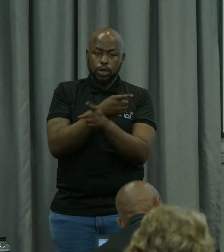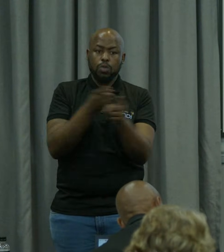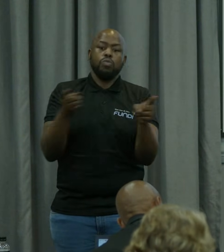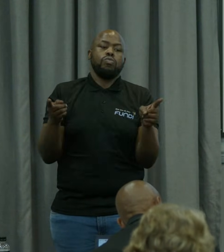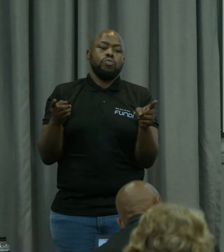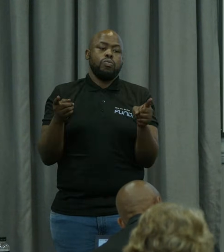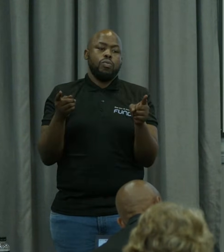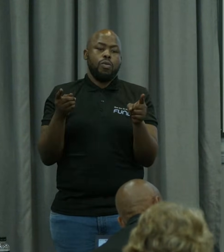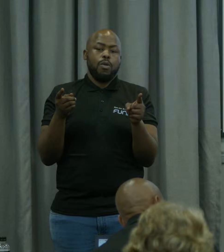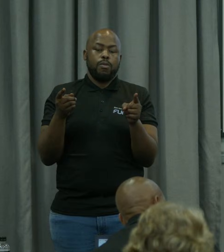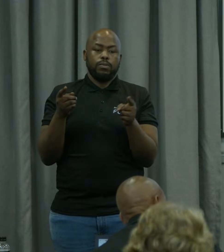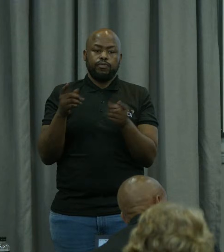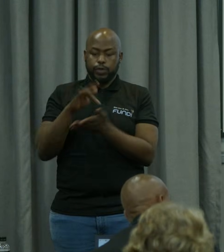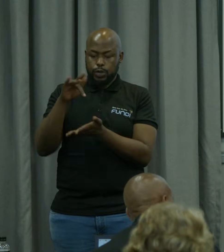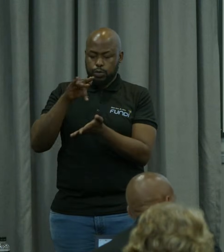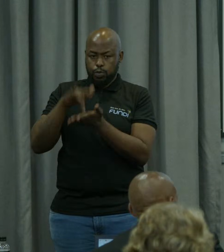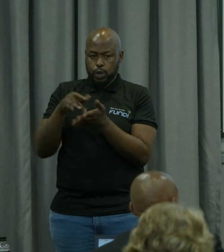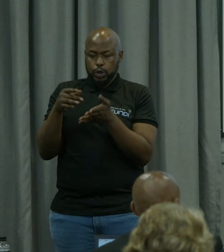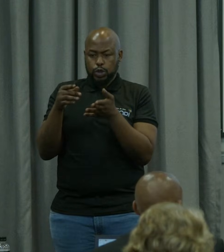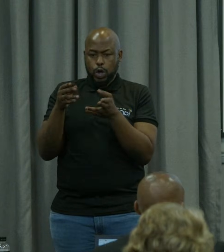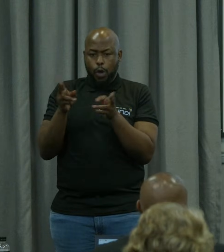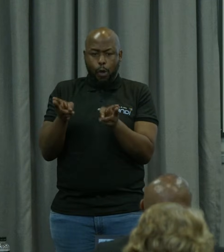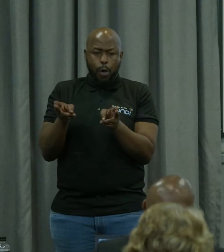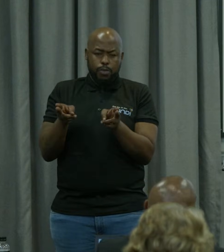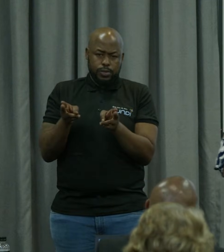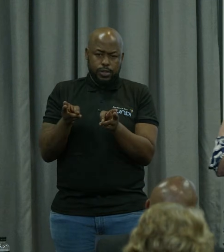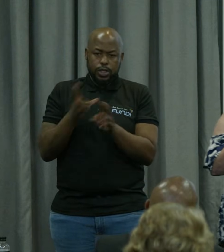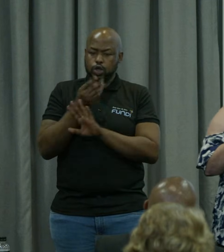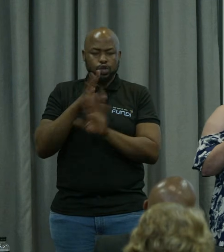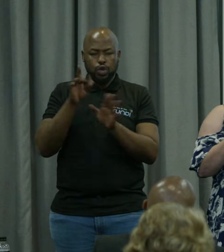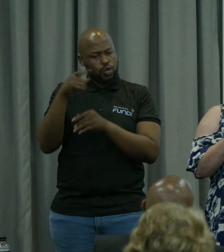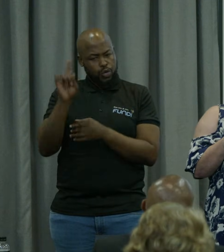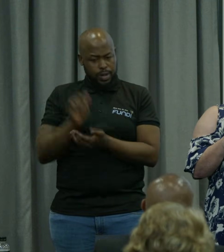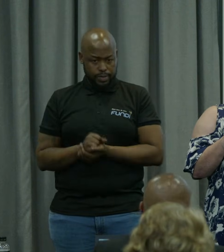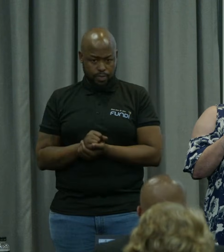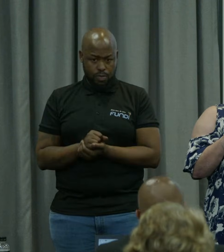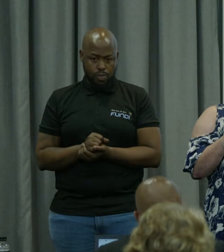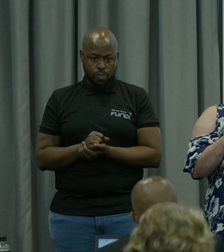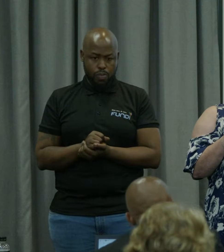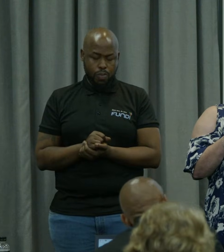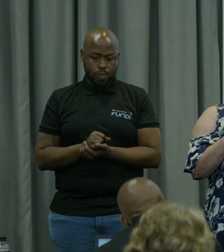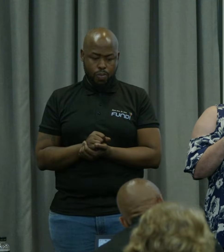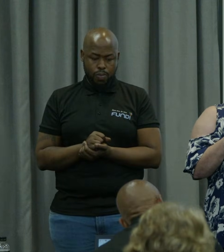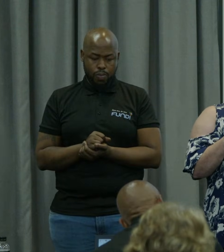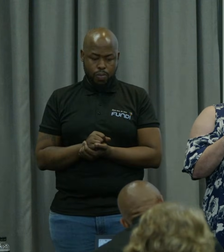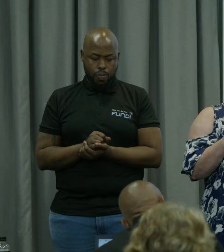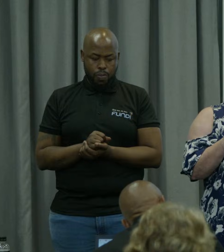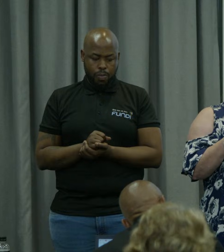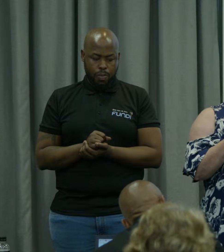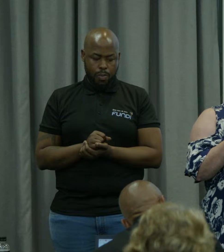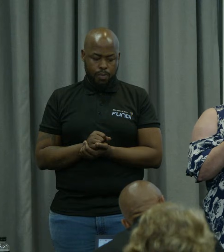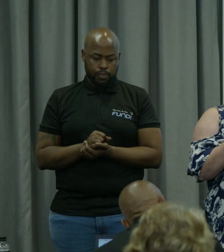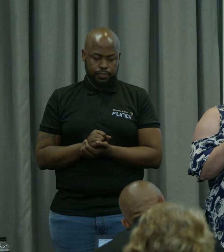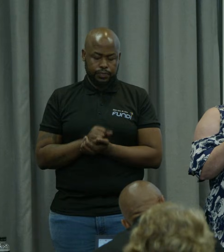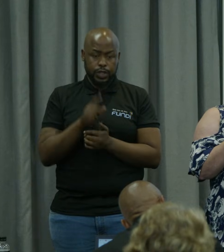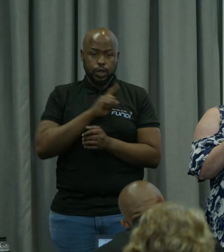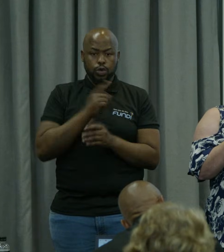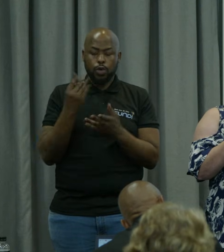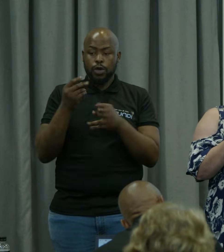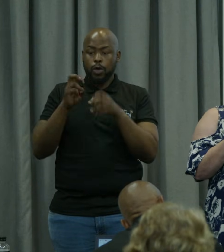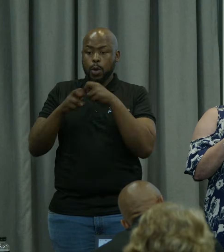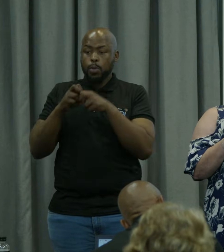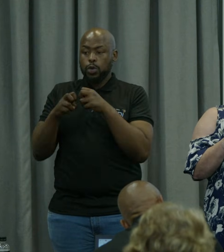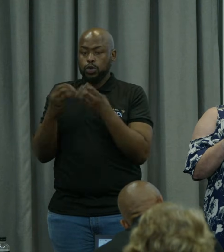the post-provisioning norms is not correct. All right? Hence, we have problems with some of